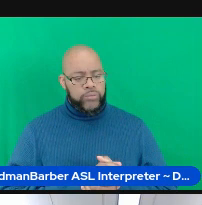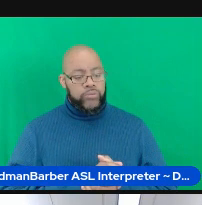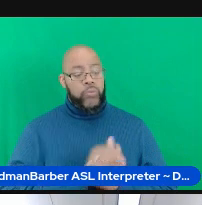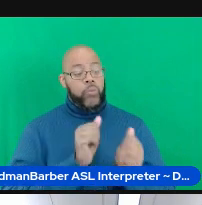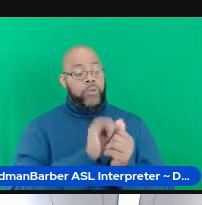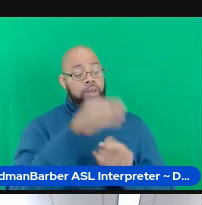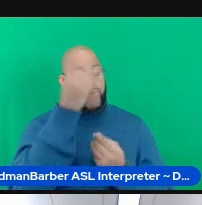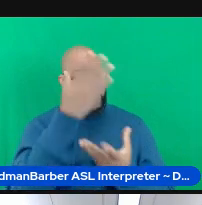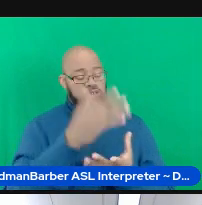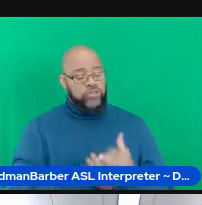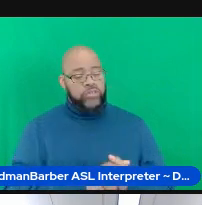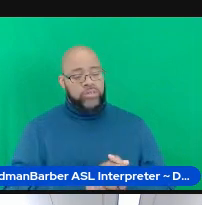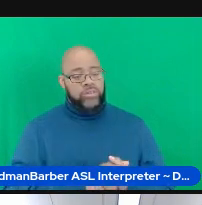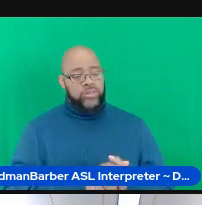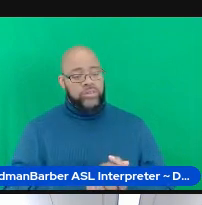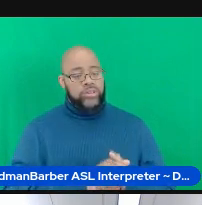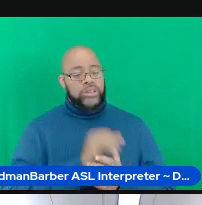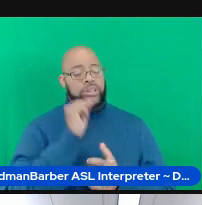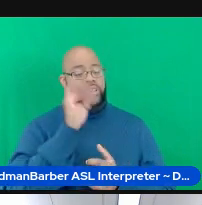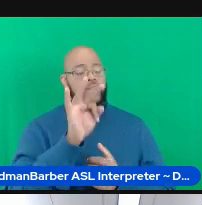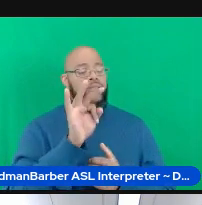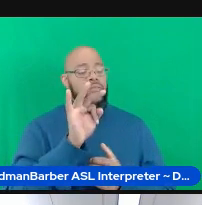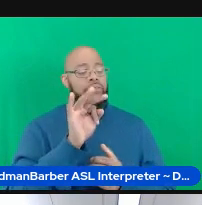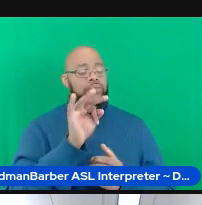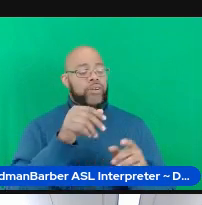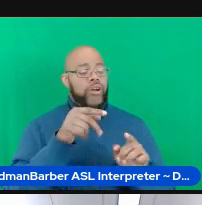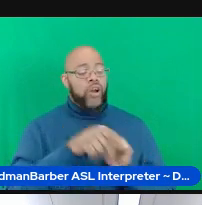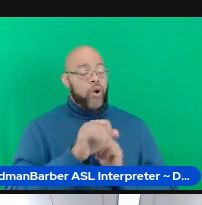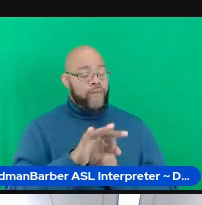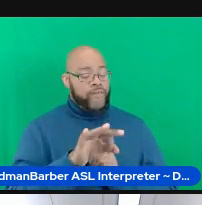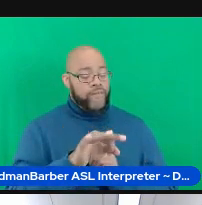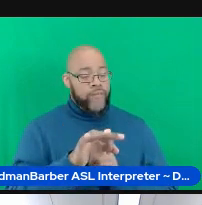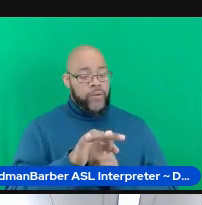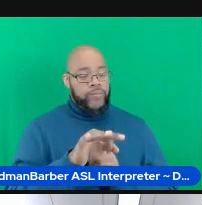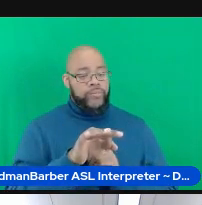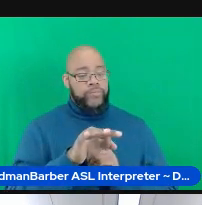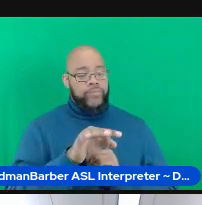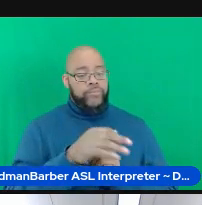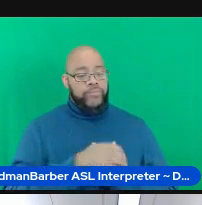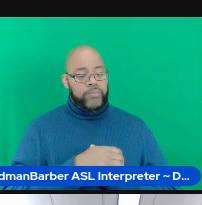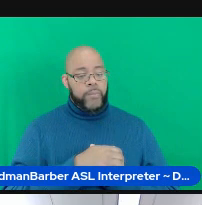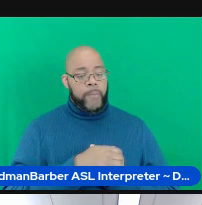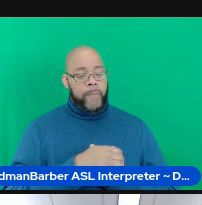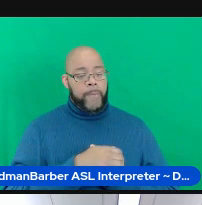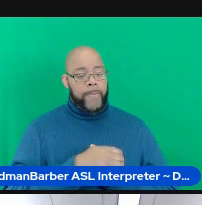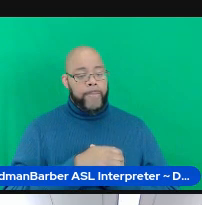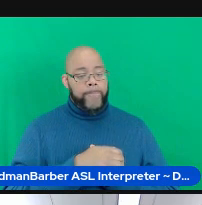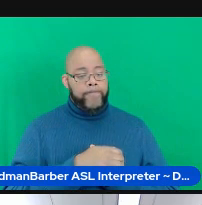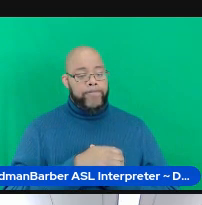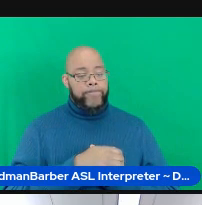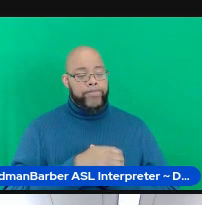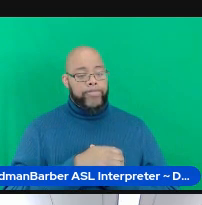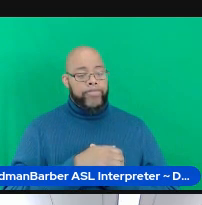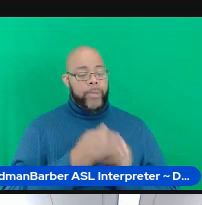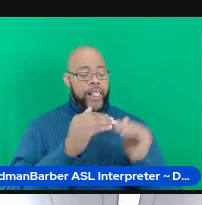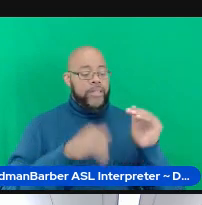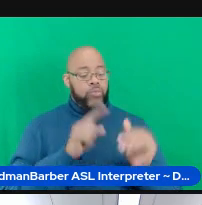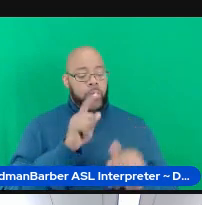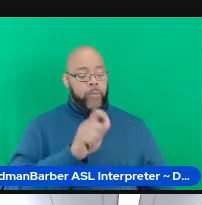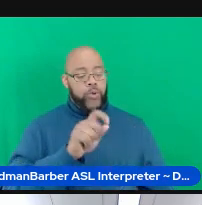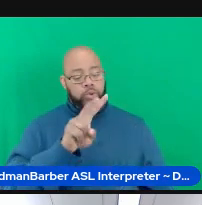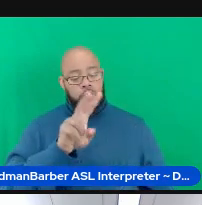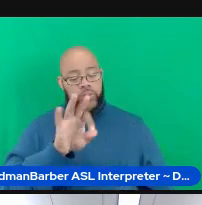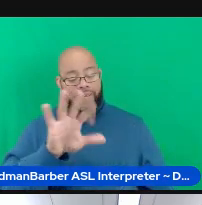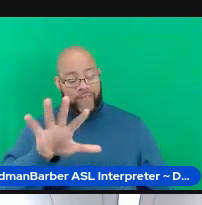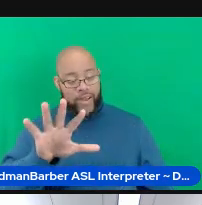if the cutoff, so with that data, if you have a cutoff of less than 1.295,